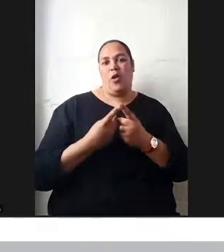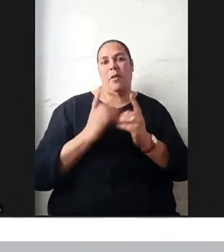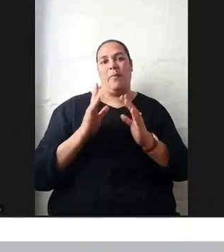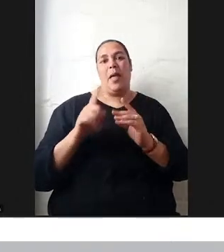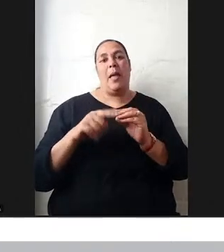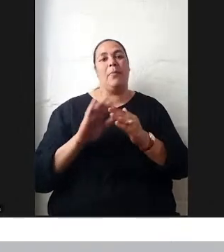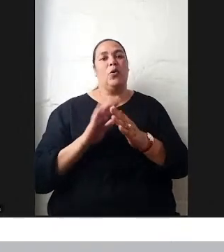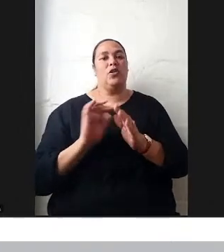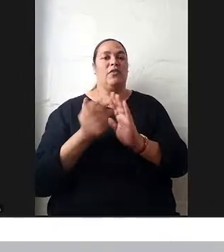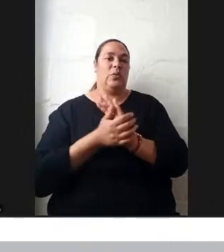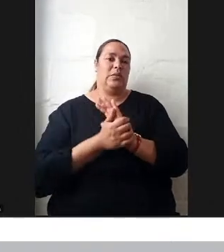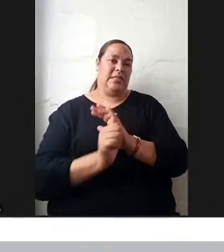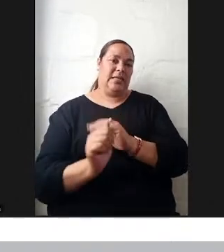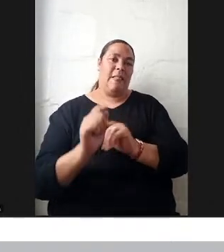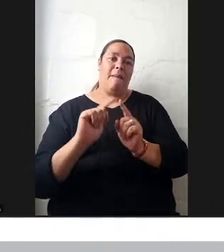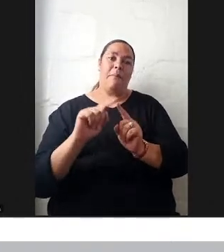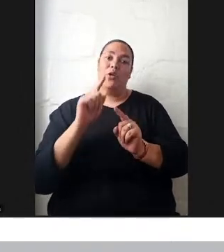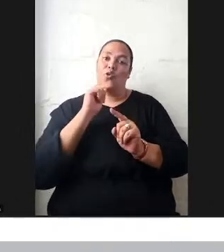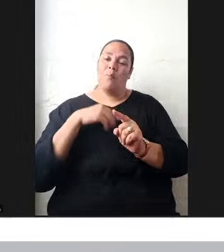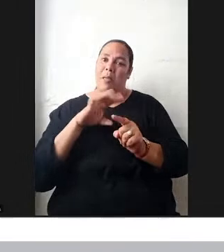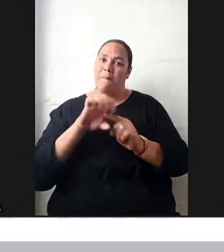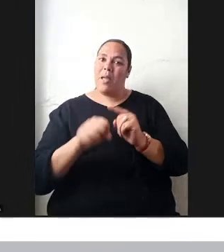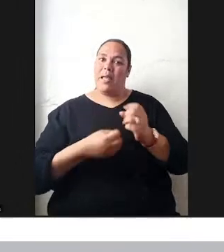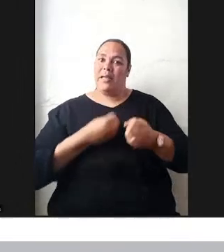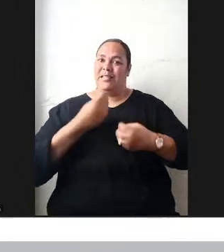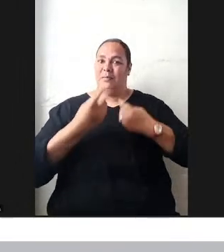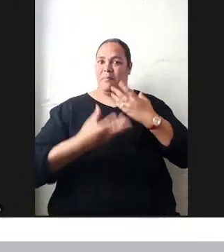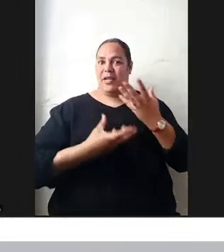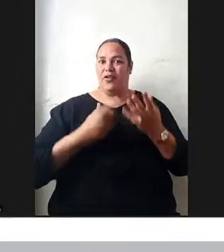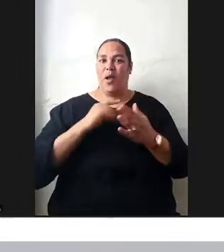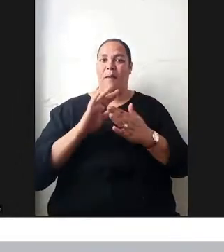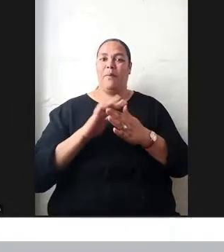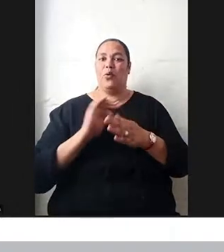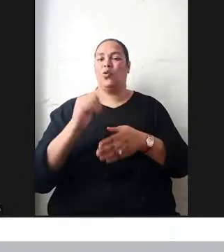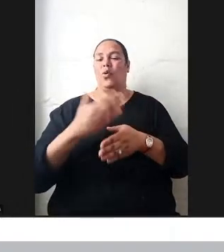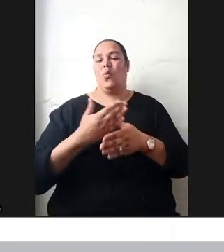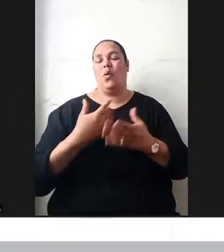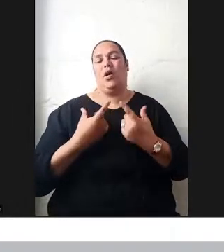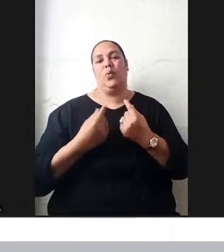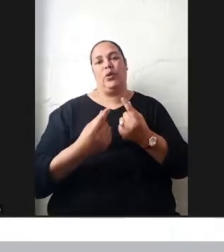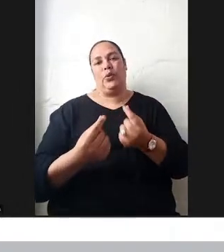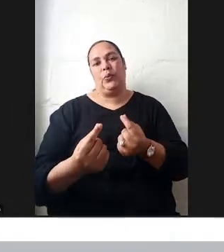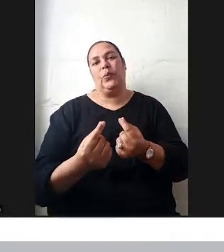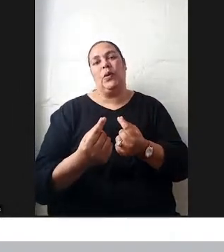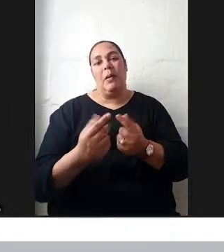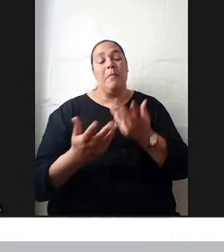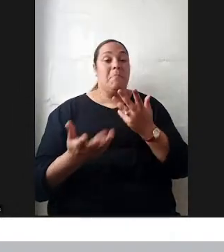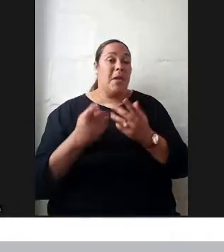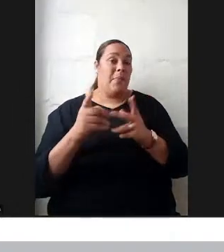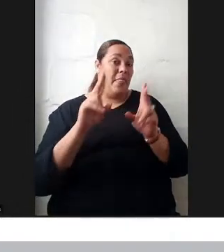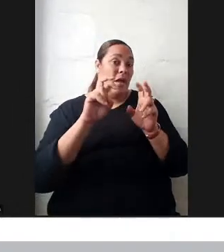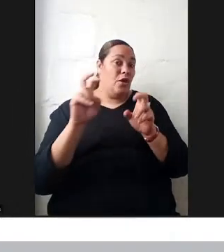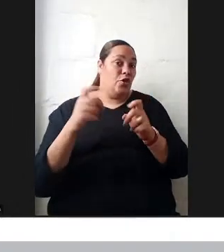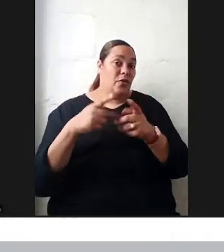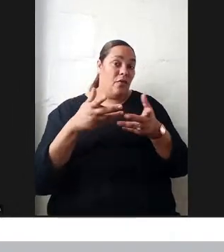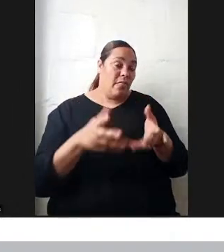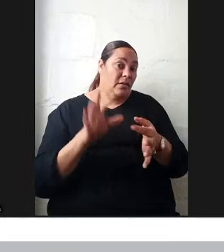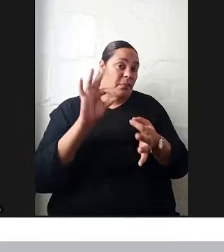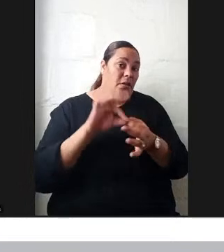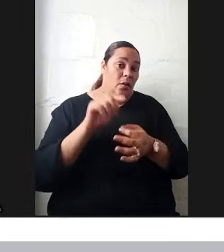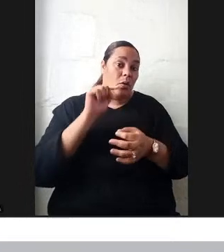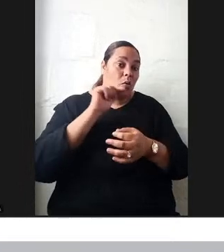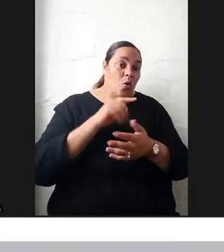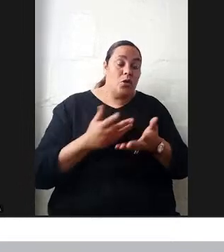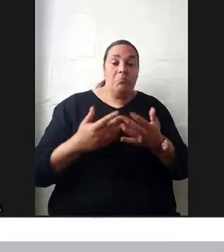are actually finding expression in terms of the work that we are doing. It might be an issue of this particular quarter. I do not